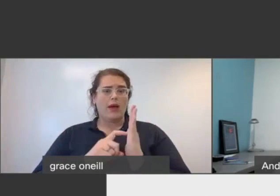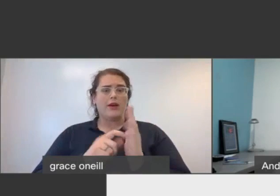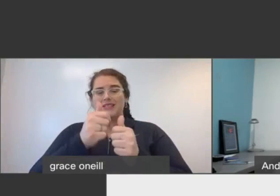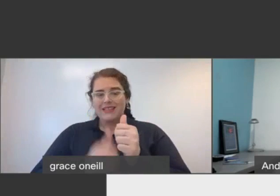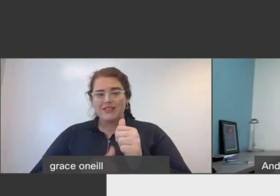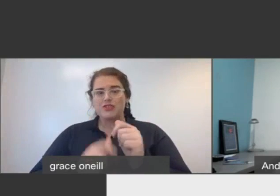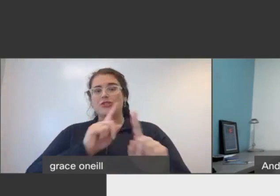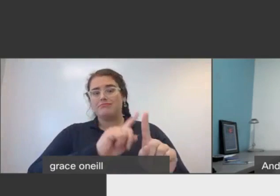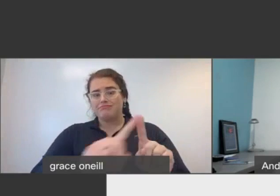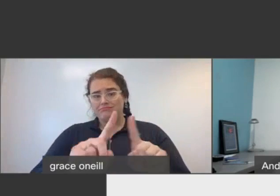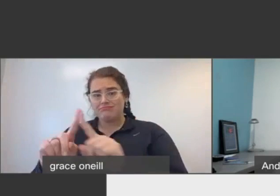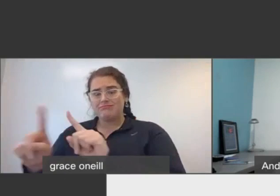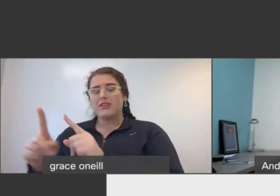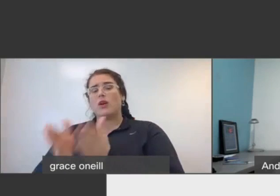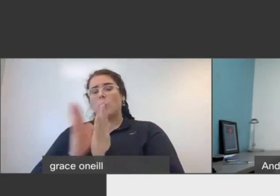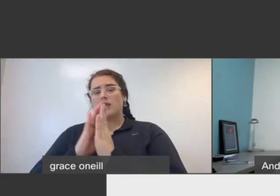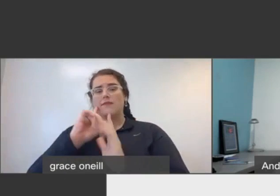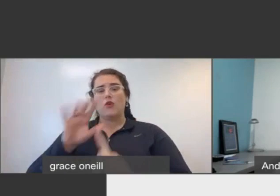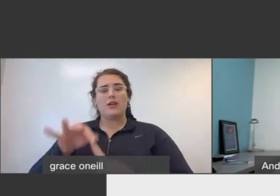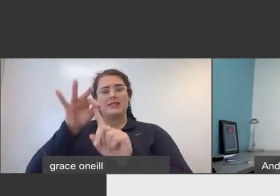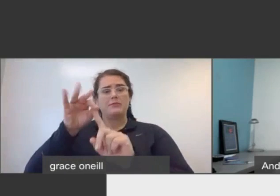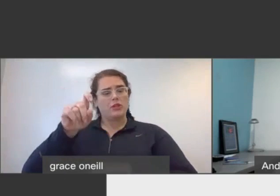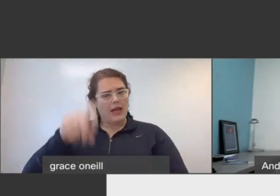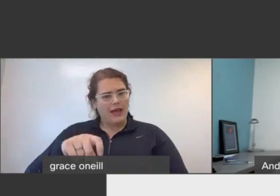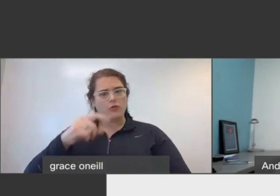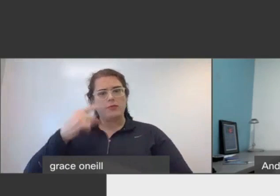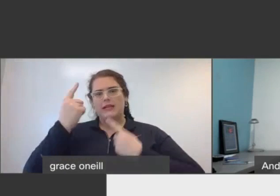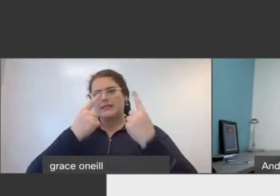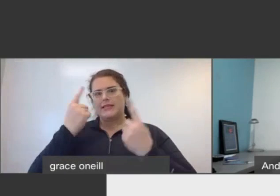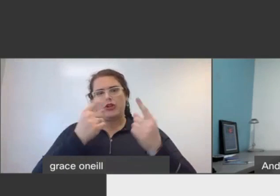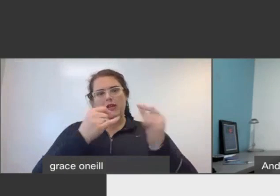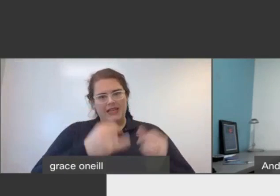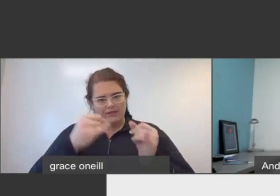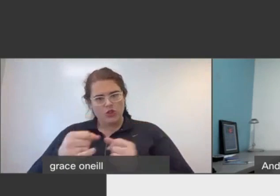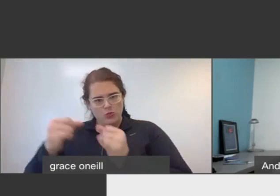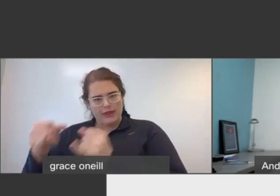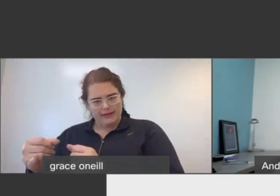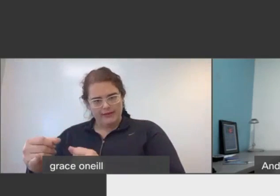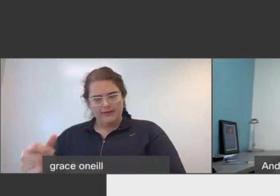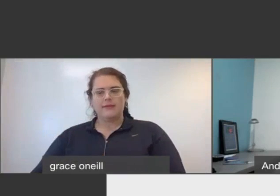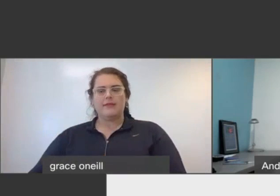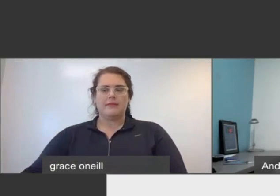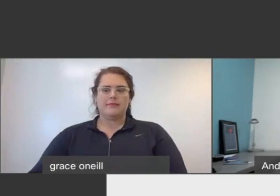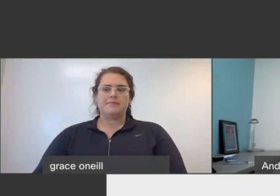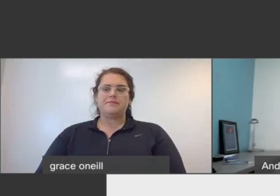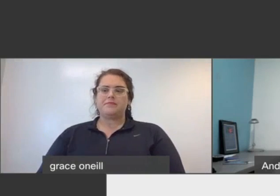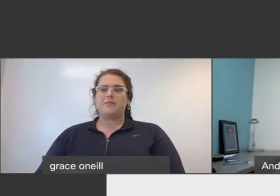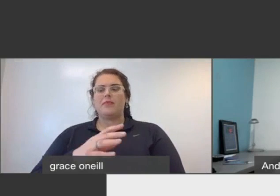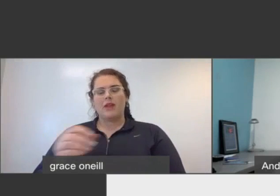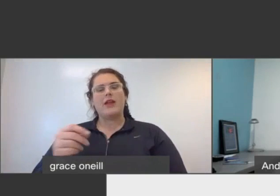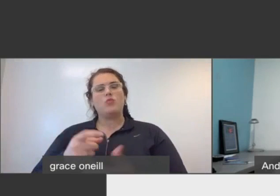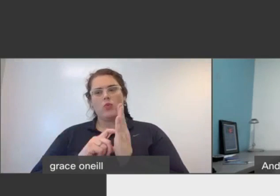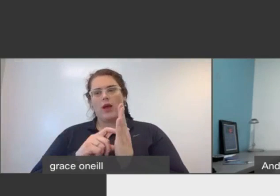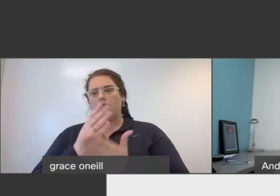exemption request be considered individually and that there be some discussion with the person.